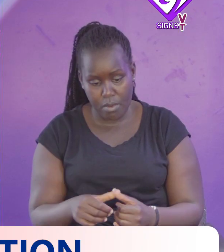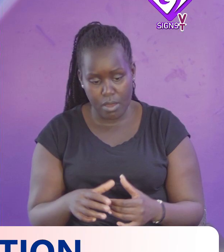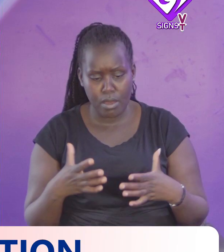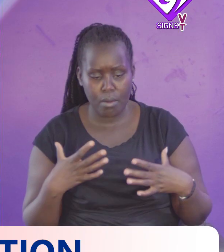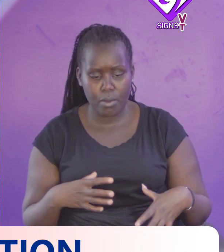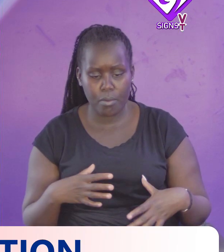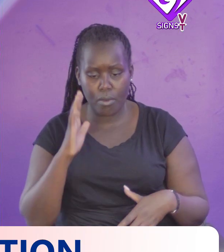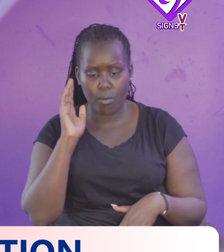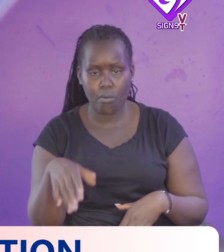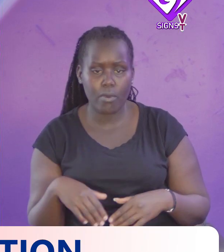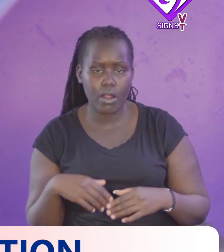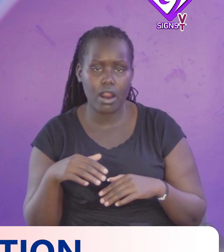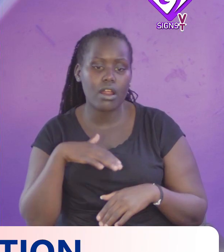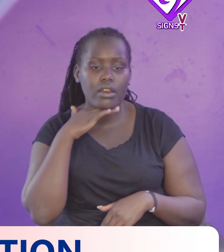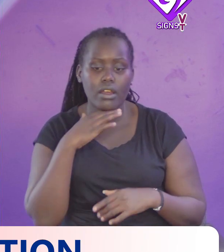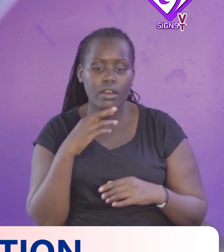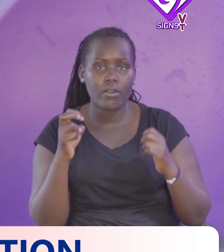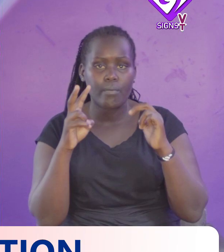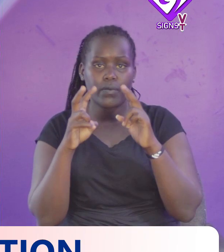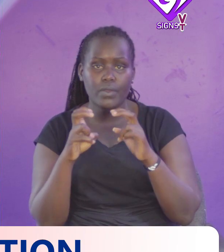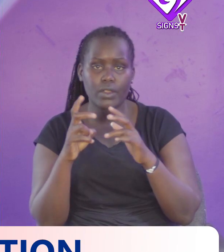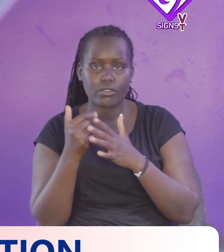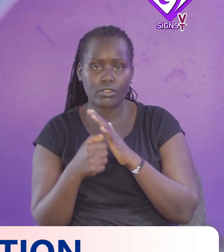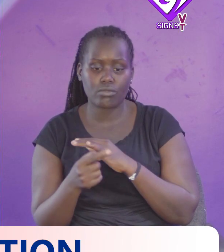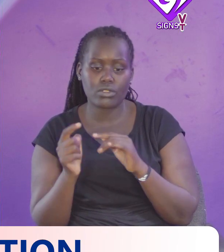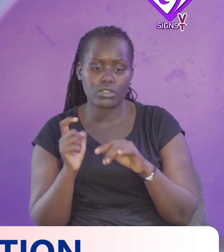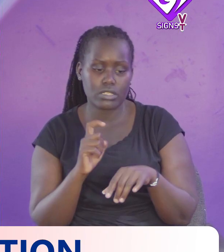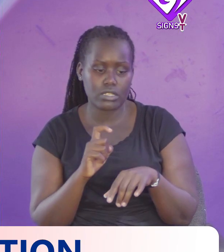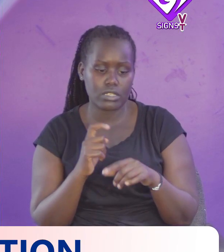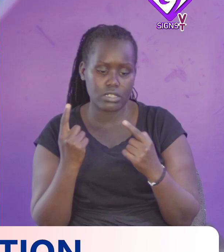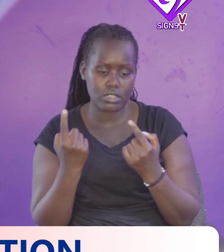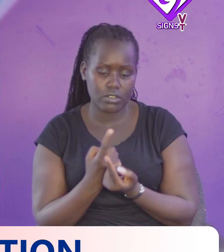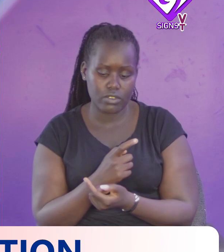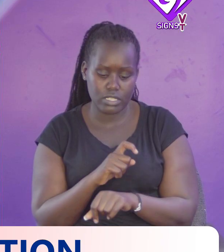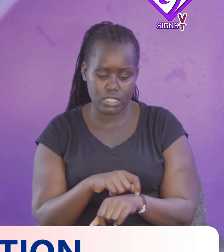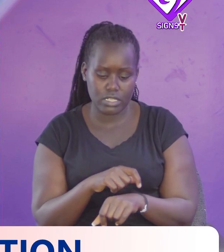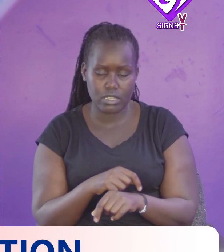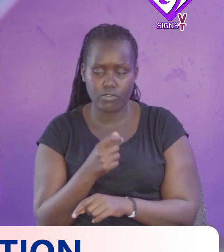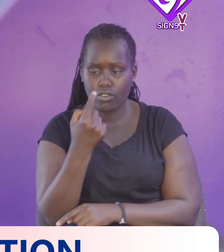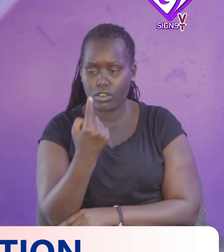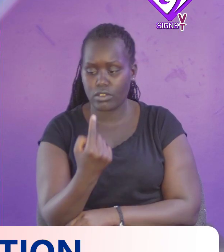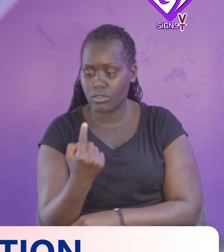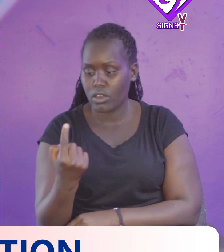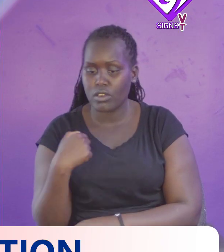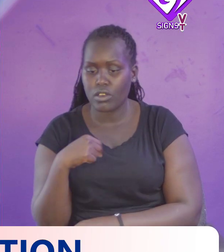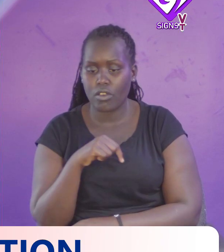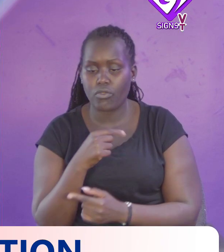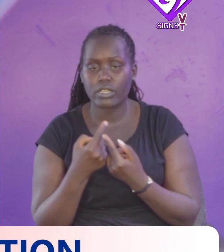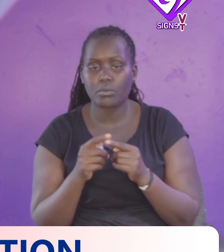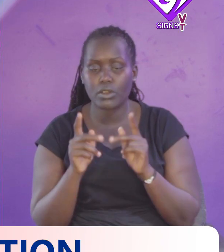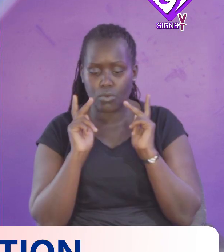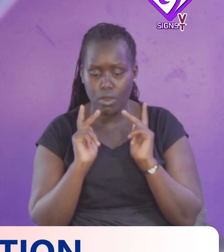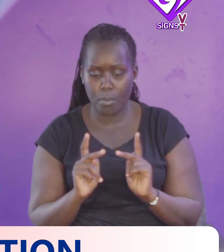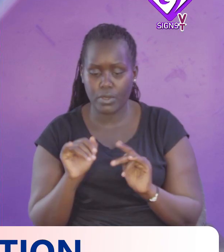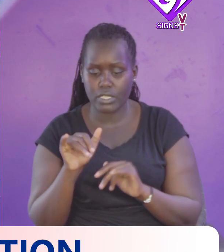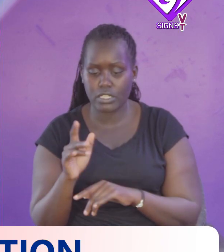problem, Yes. The issue is the difference in times of death for each and every one of us. Yes. But we are at peace with the fact that one